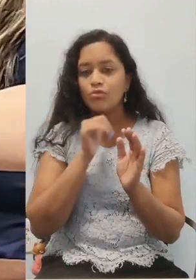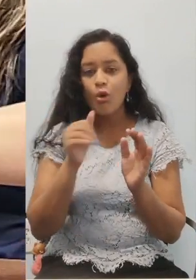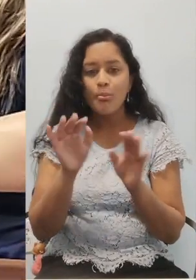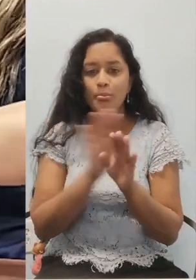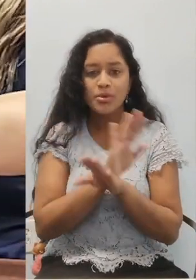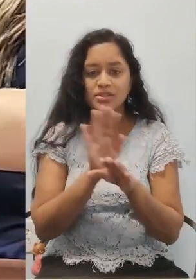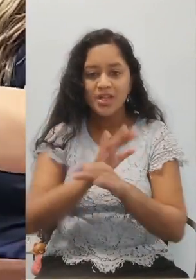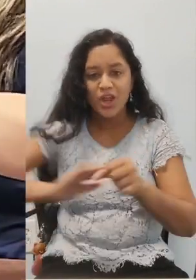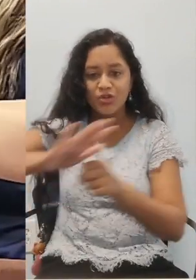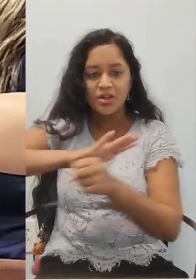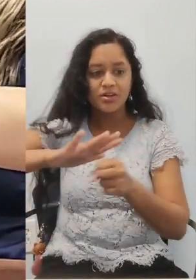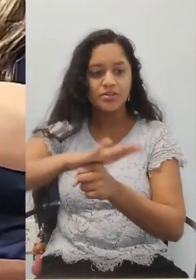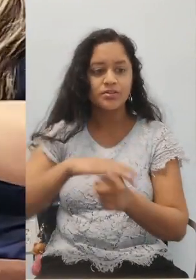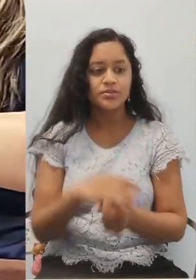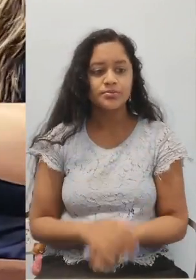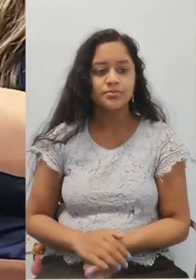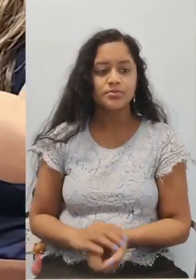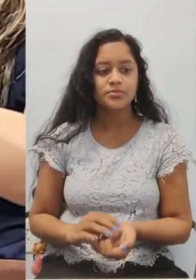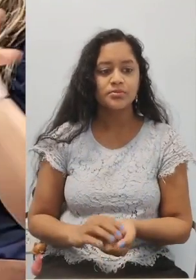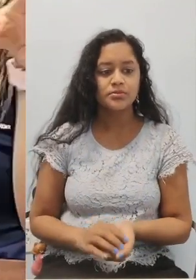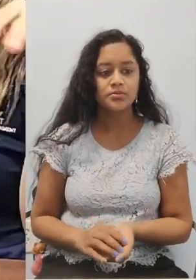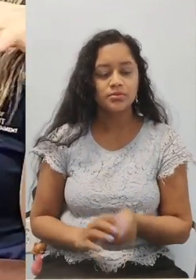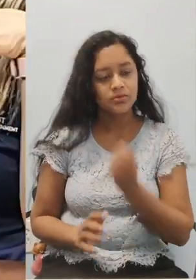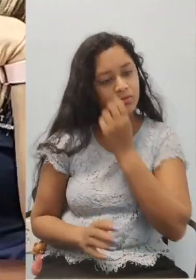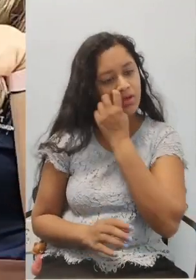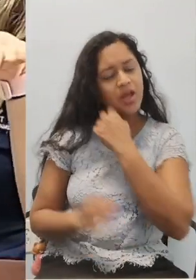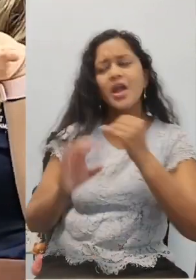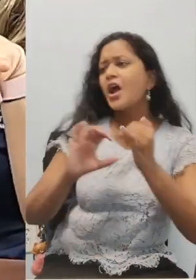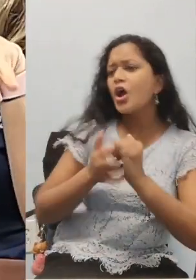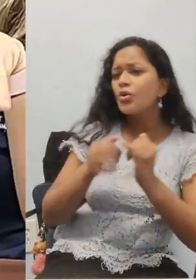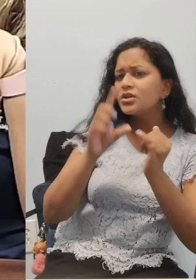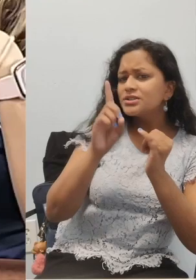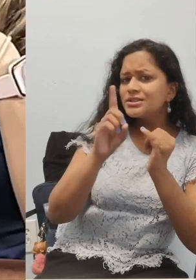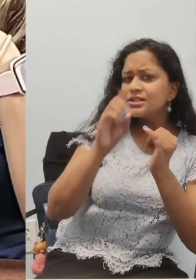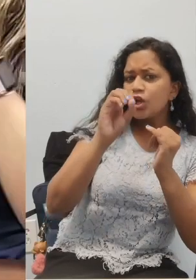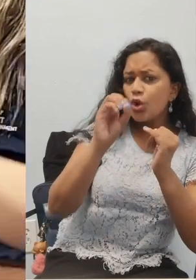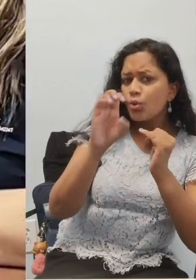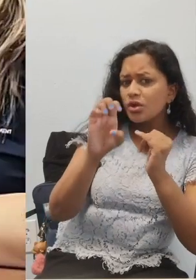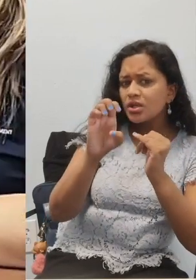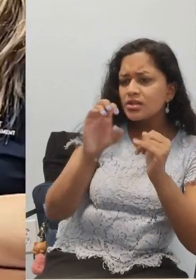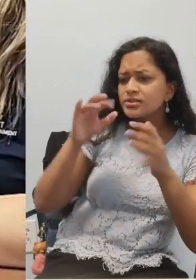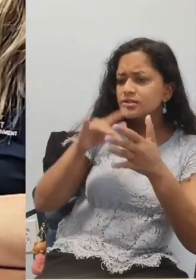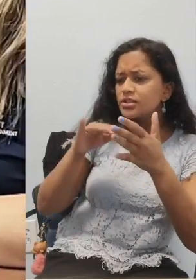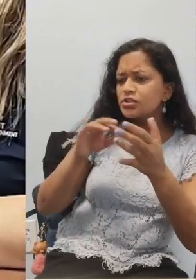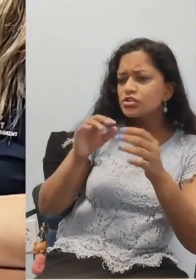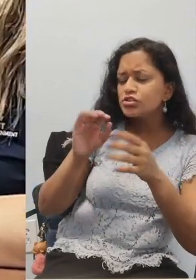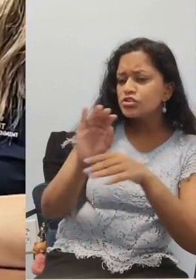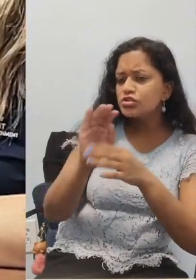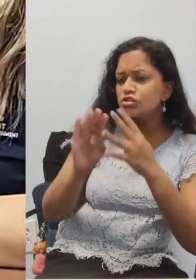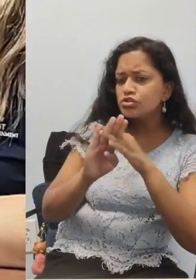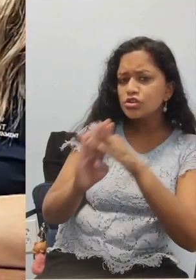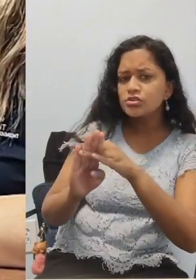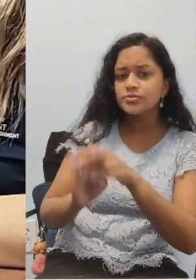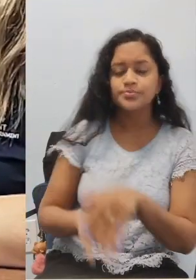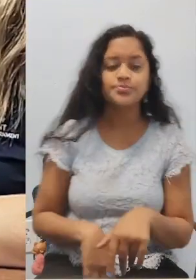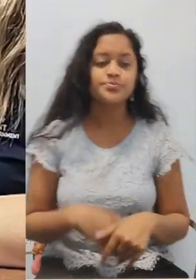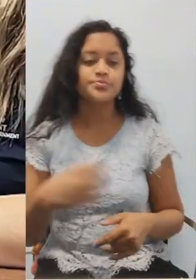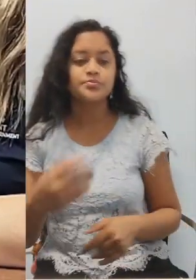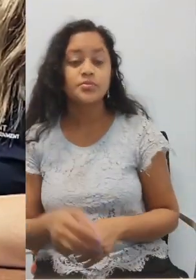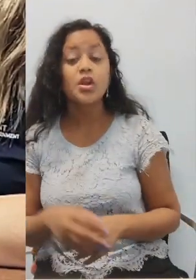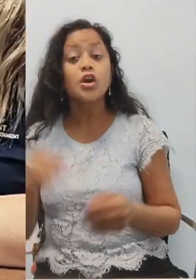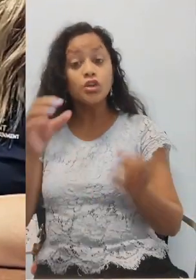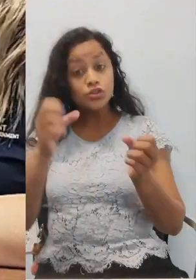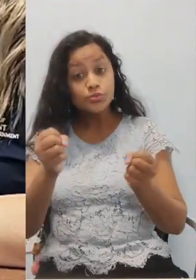just displace, like they go further east, further south, where it's less busy. Gotcha. So how